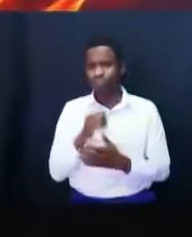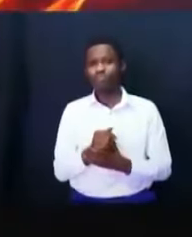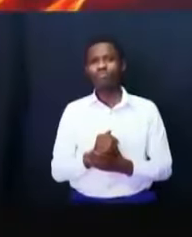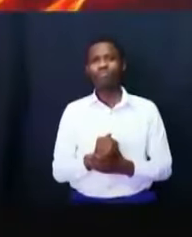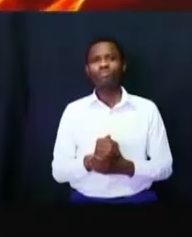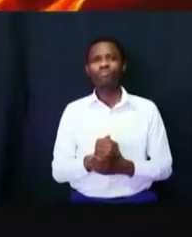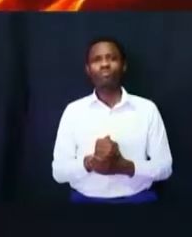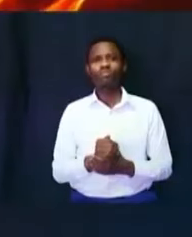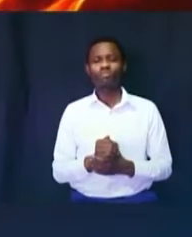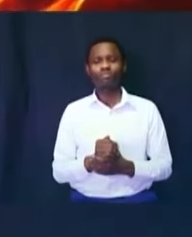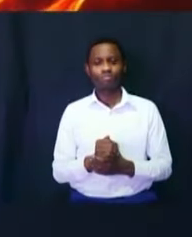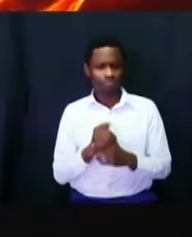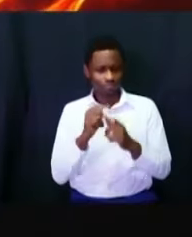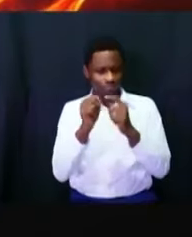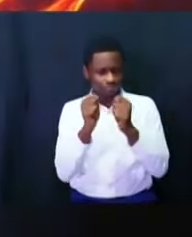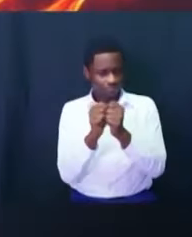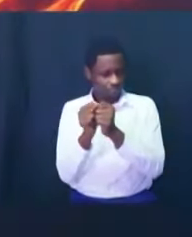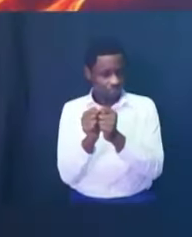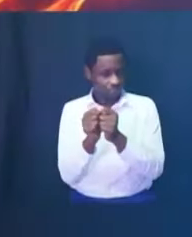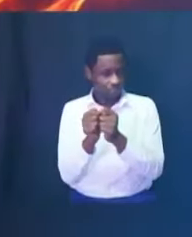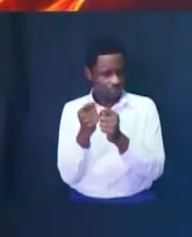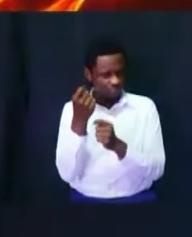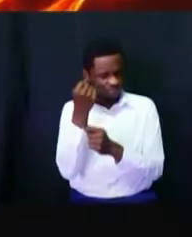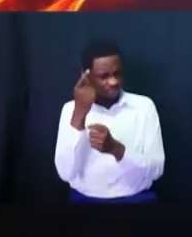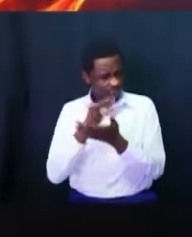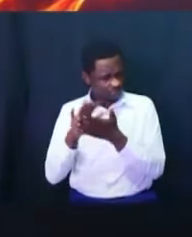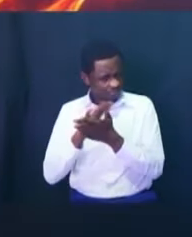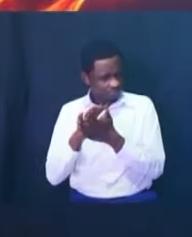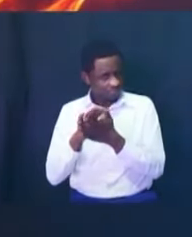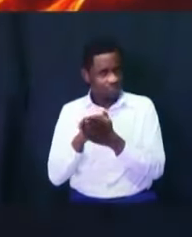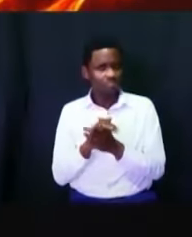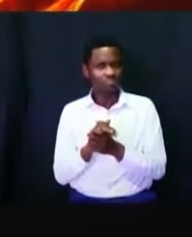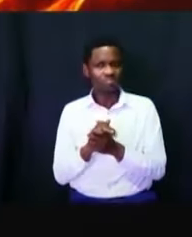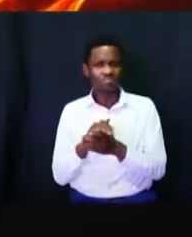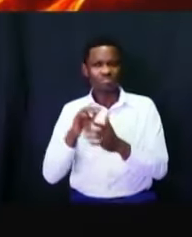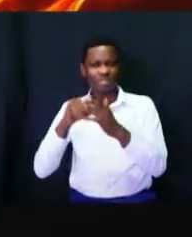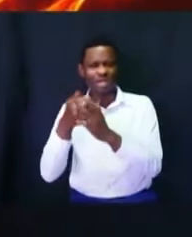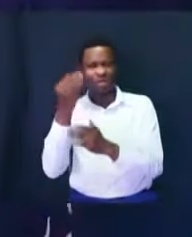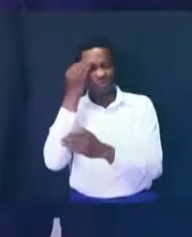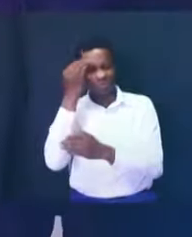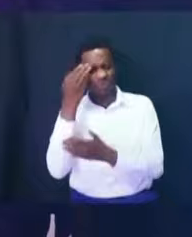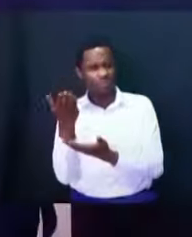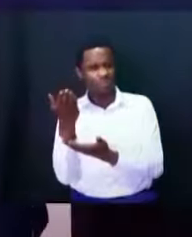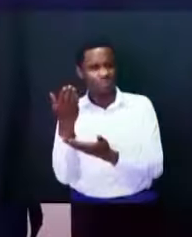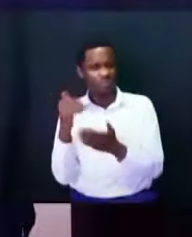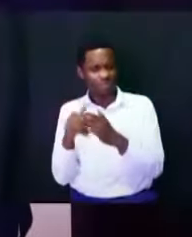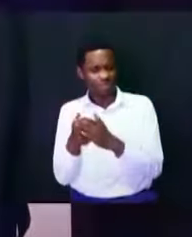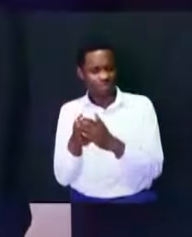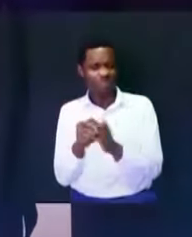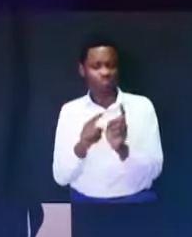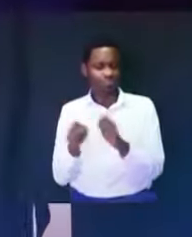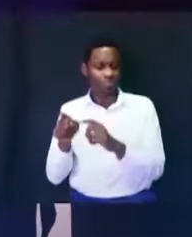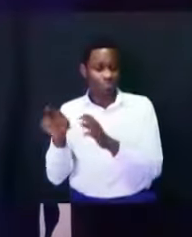demonic are we together how do I know this let's go